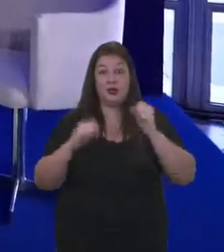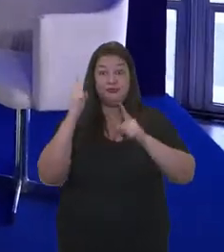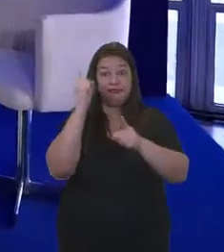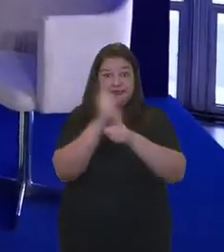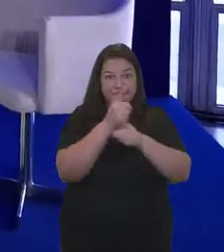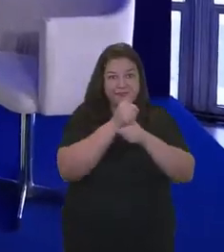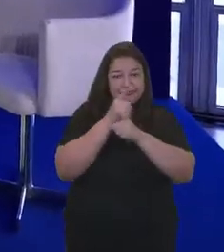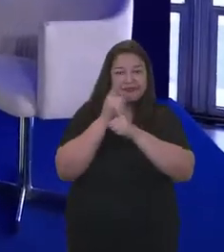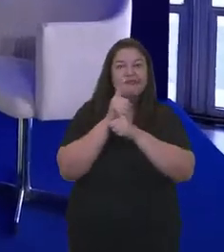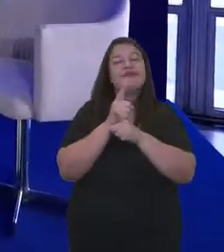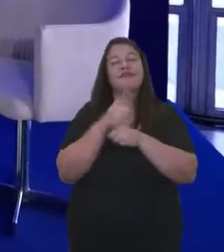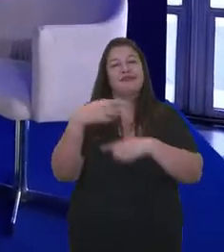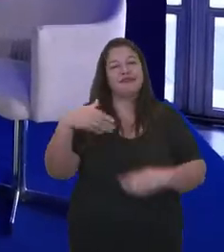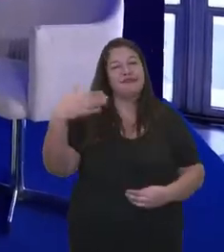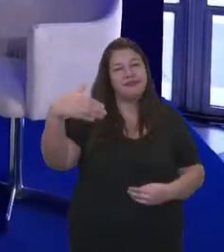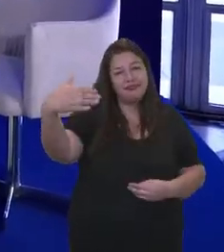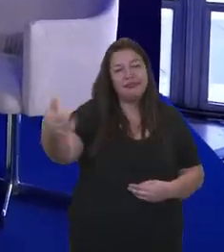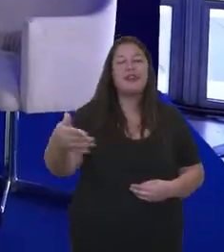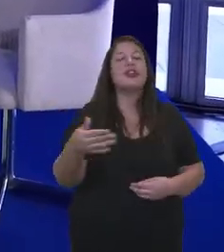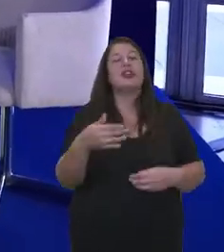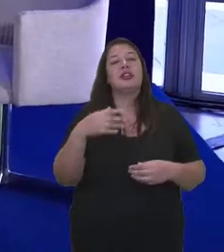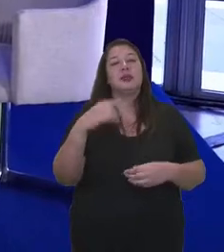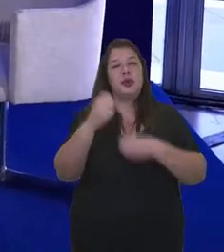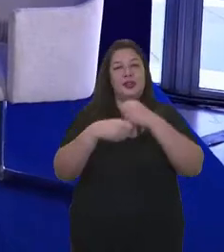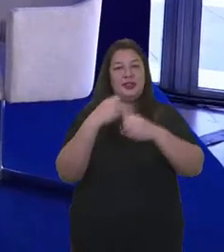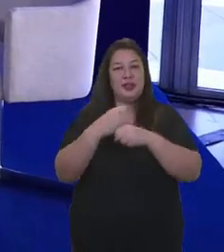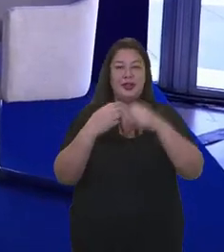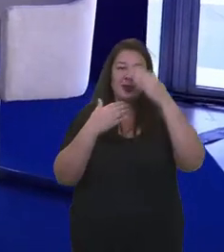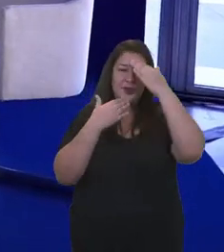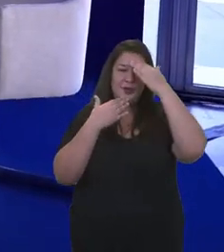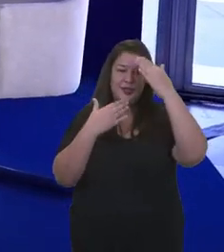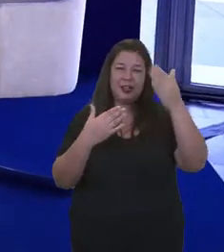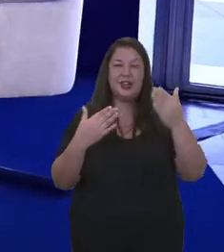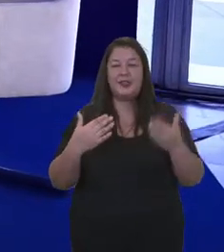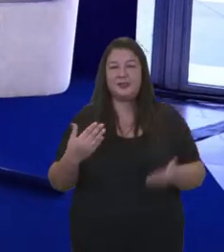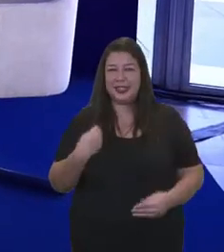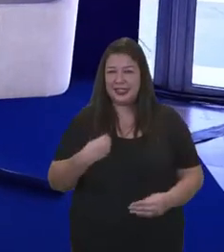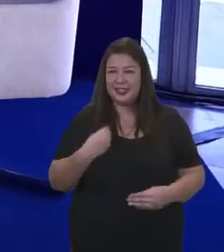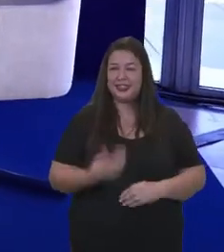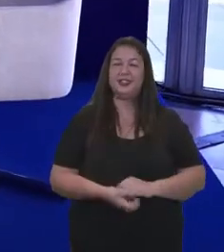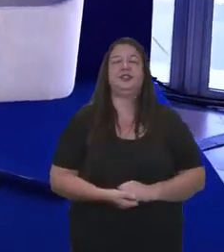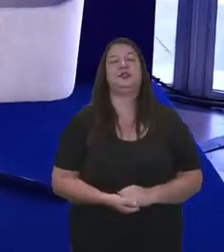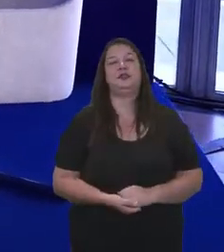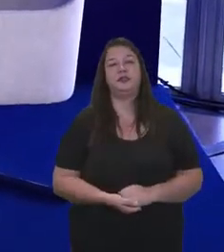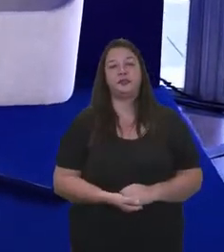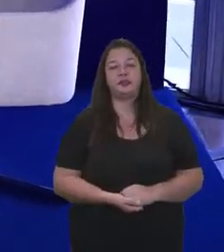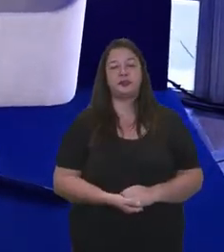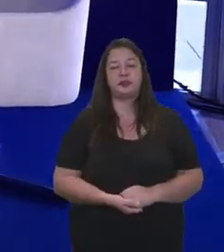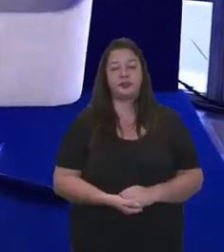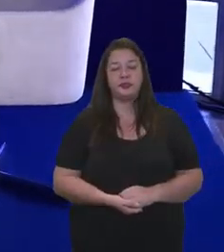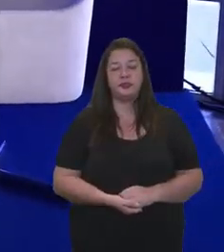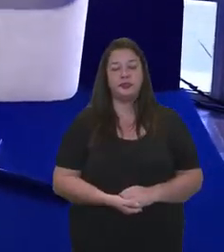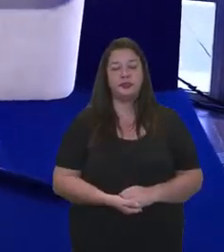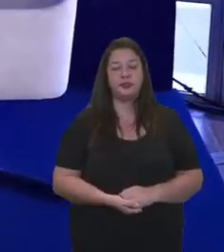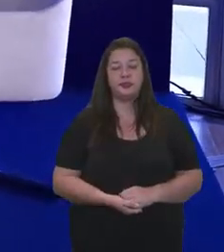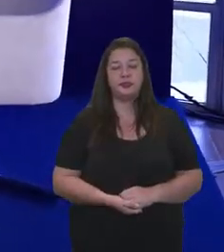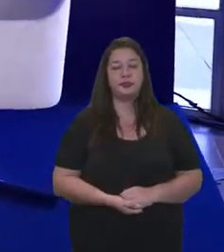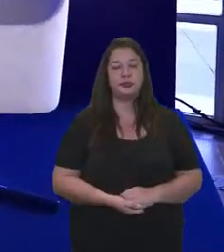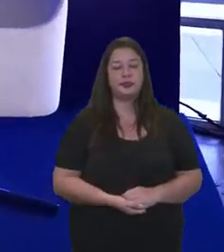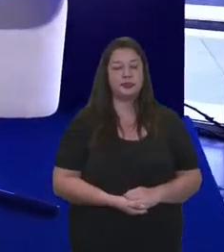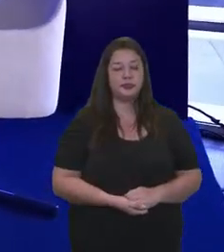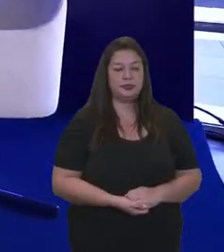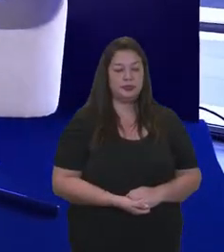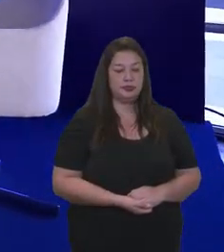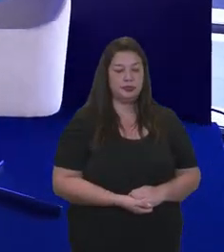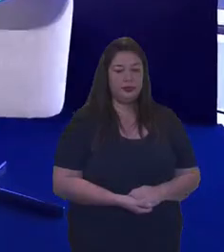I'm anxious for the next Tim Talks for this year and next year as well. Thank you all for your presence. Thank you.